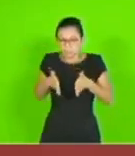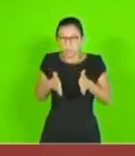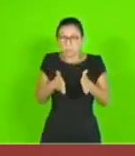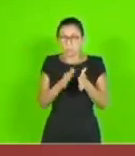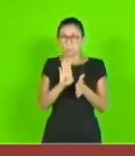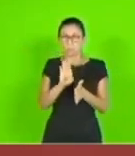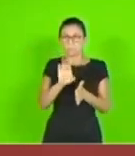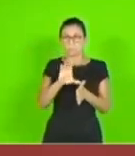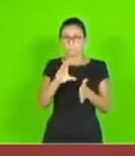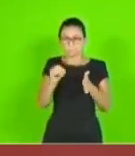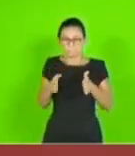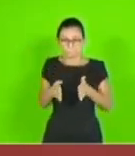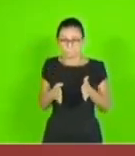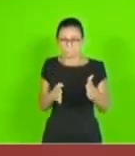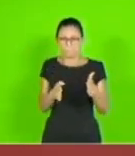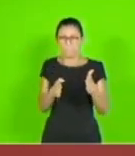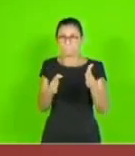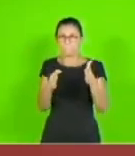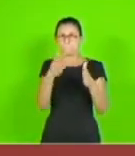at dawn,